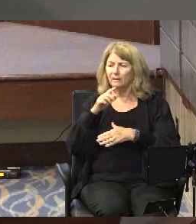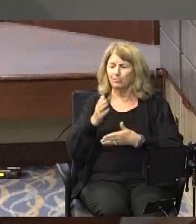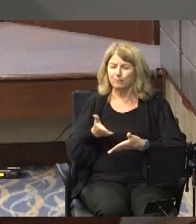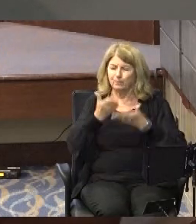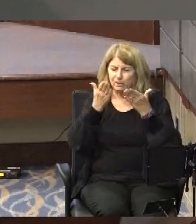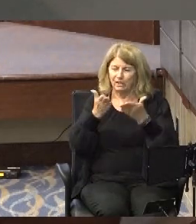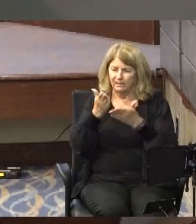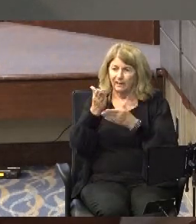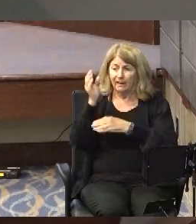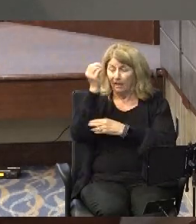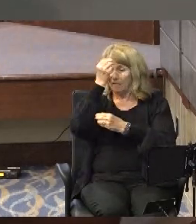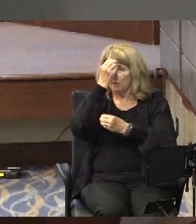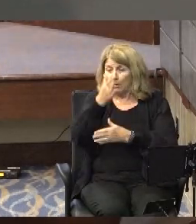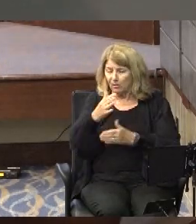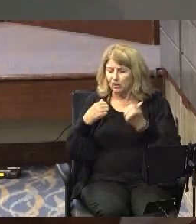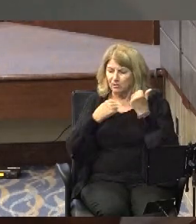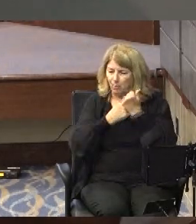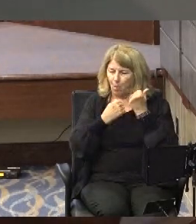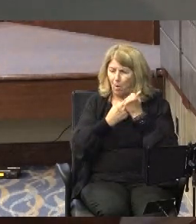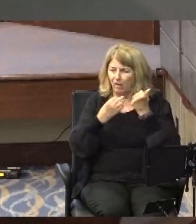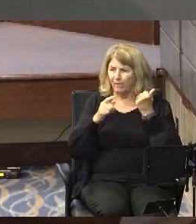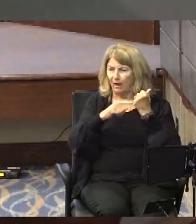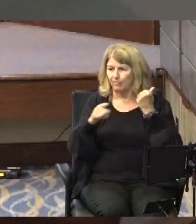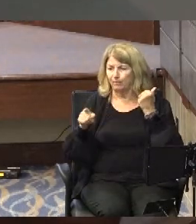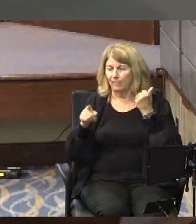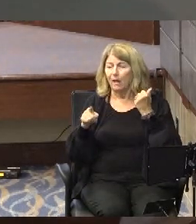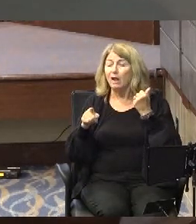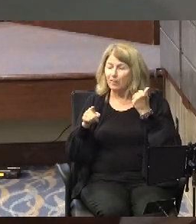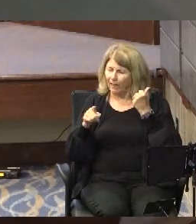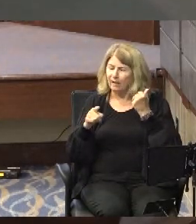support for them. Haywood and Daniela are assets to our